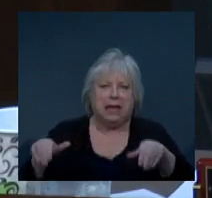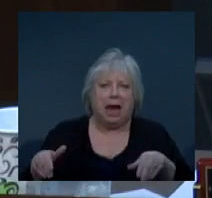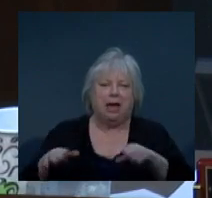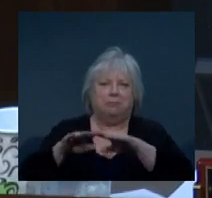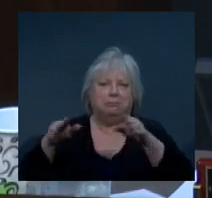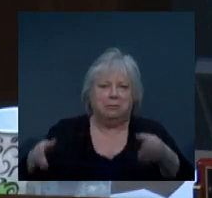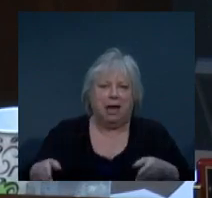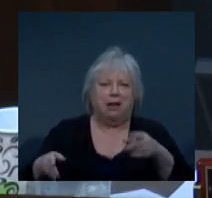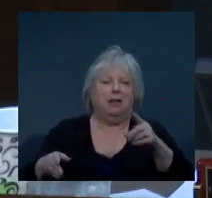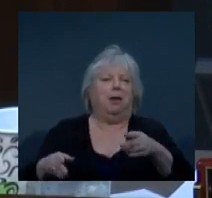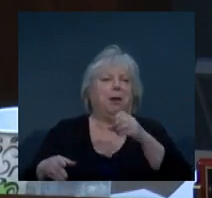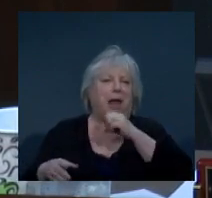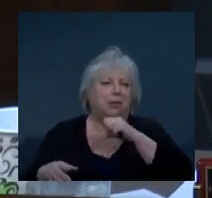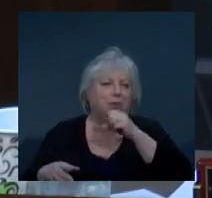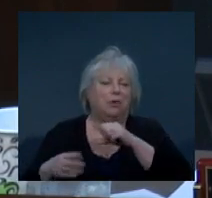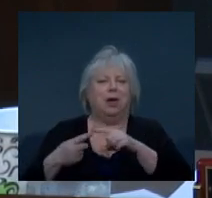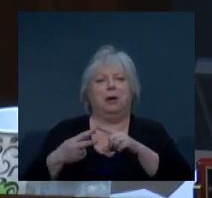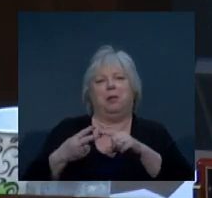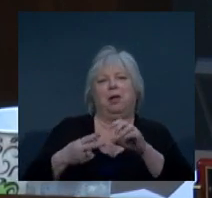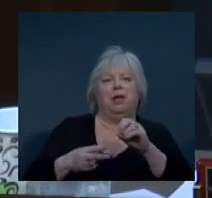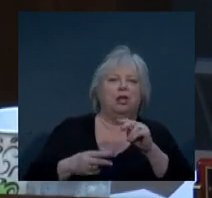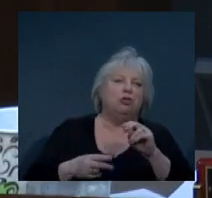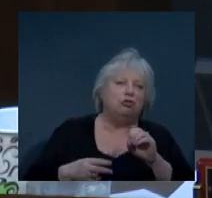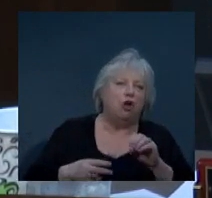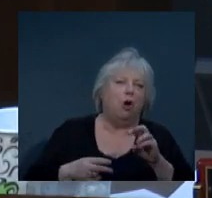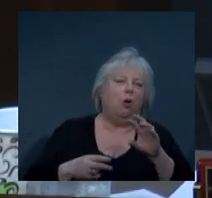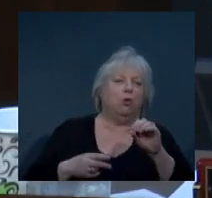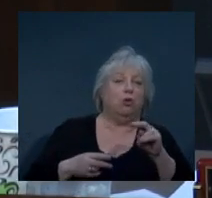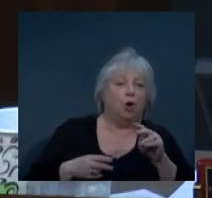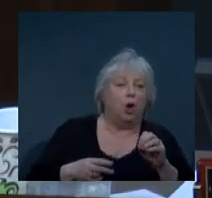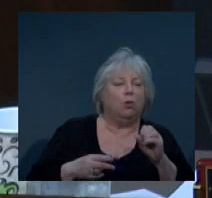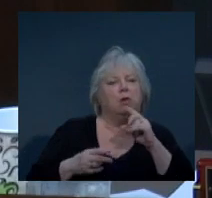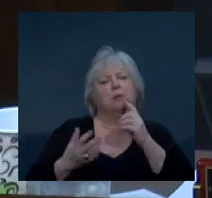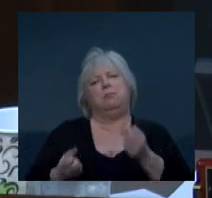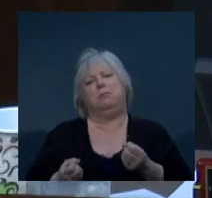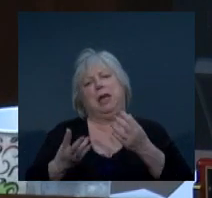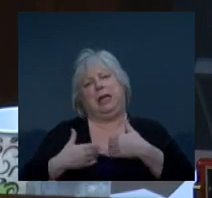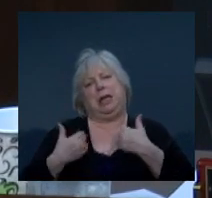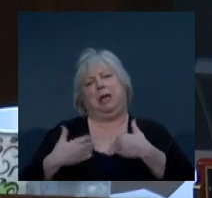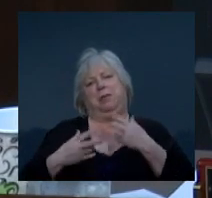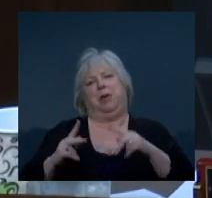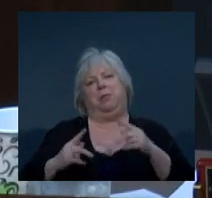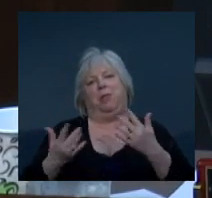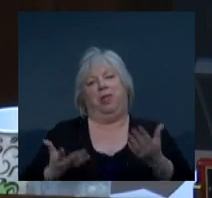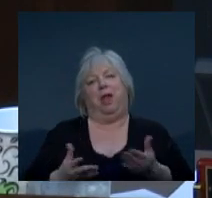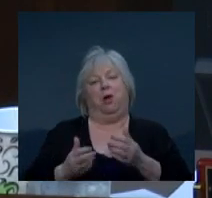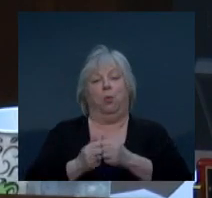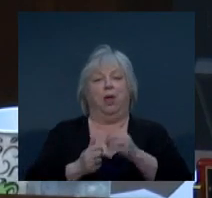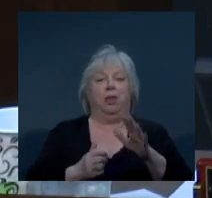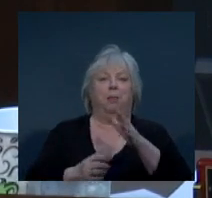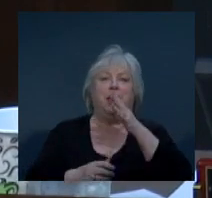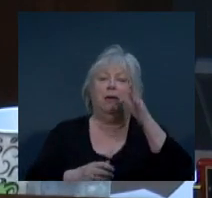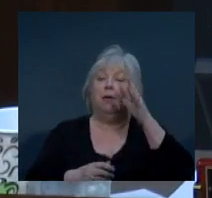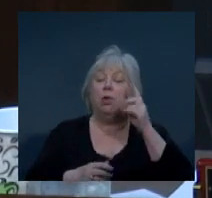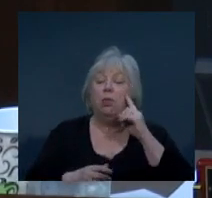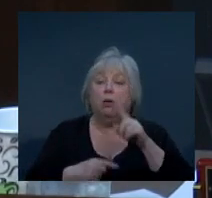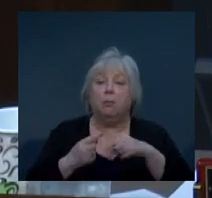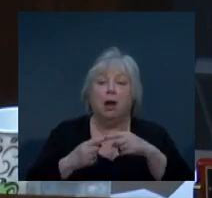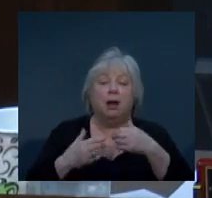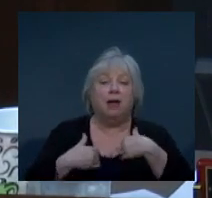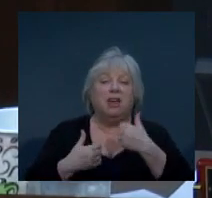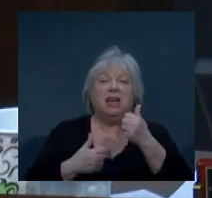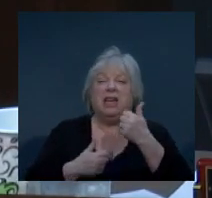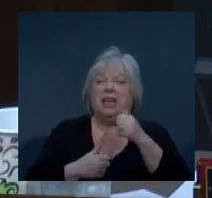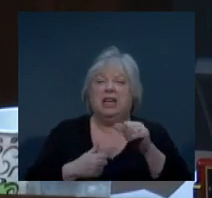we have ice cream, snow cones, whatever? We have a number of young people out there at the splash park along with their parents. Have we even thought about having